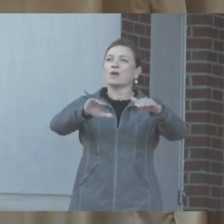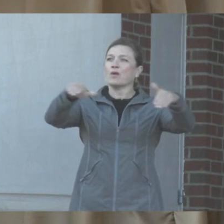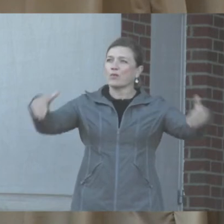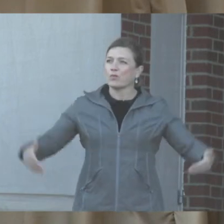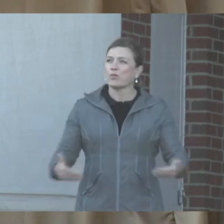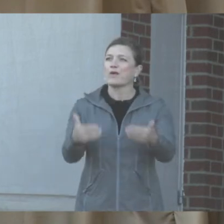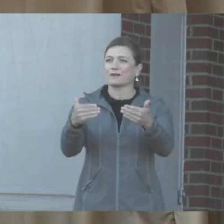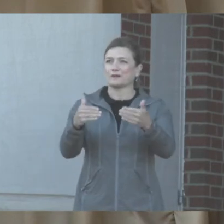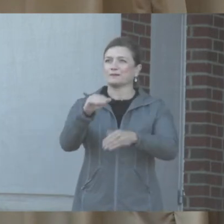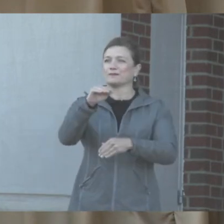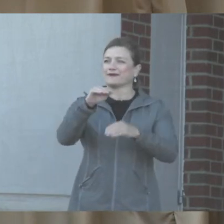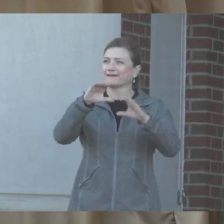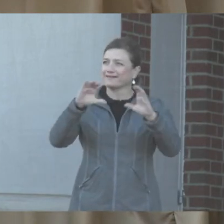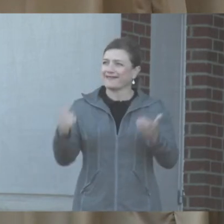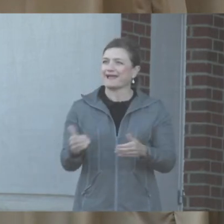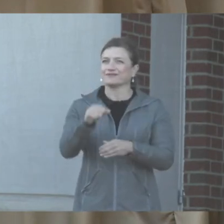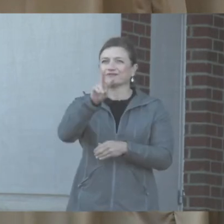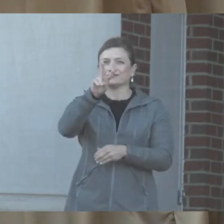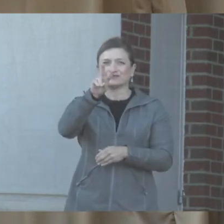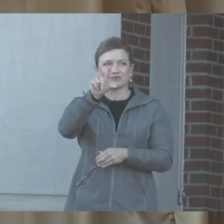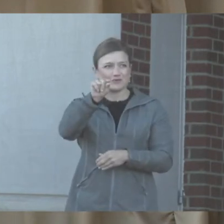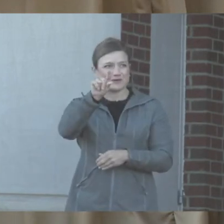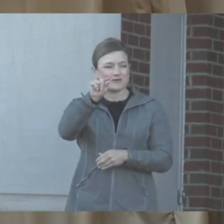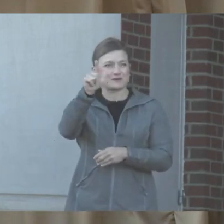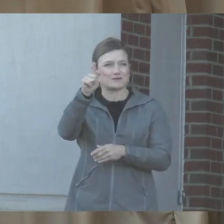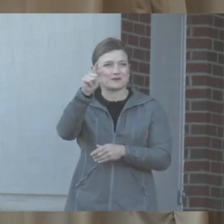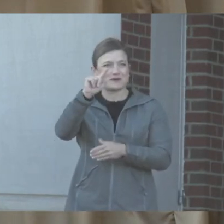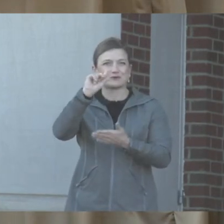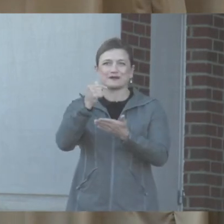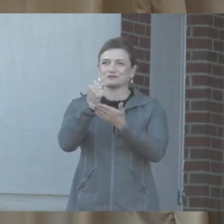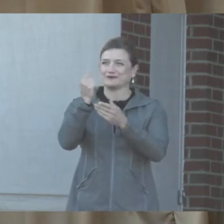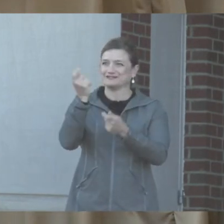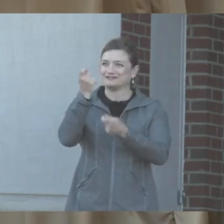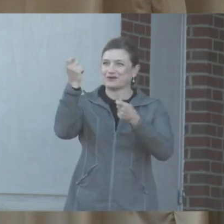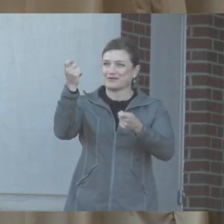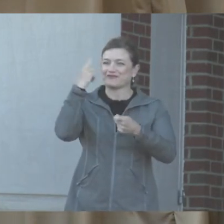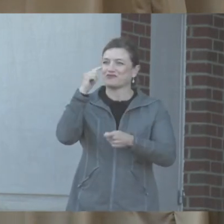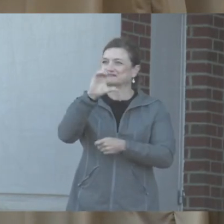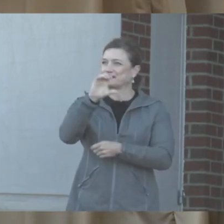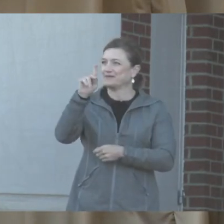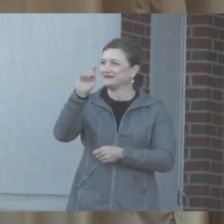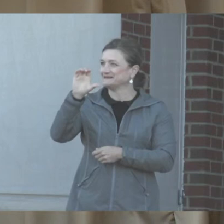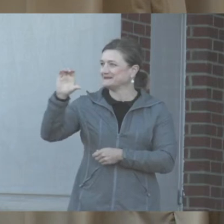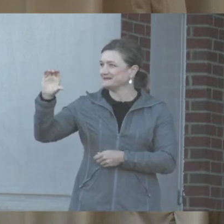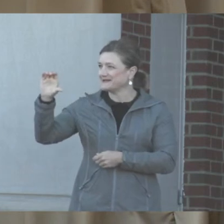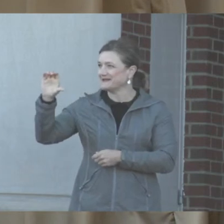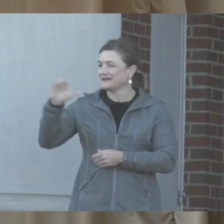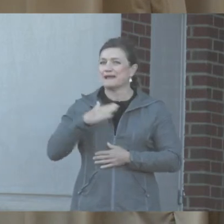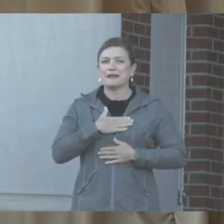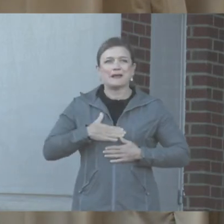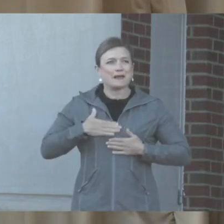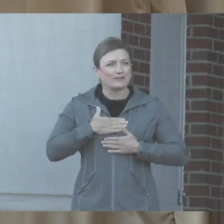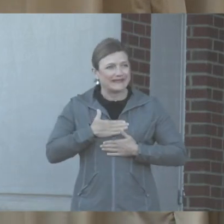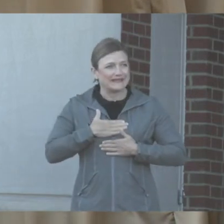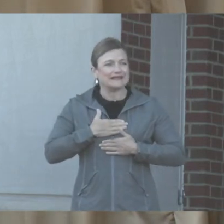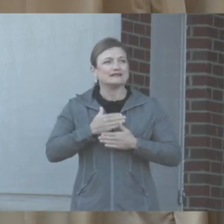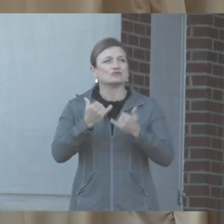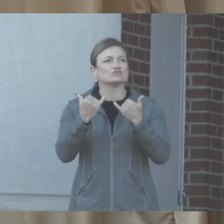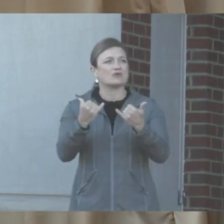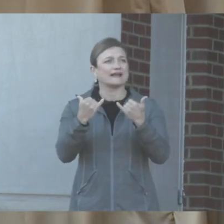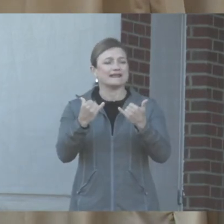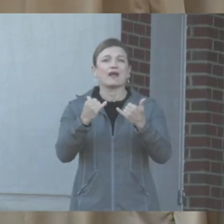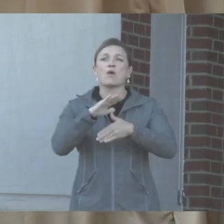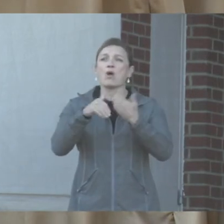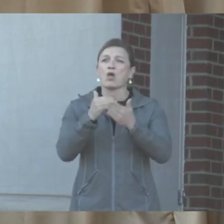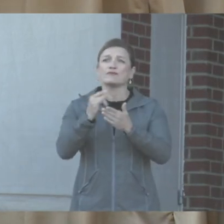Welcome to the 2021 commencement ceremonies for Central Piedmont Community College. If you would, please join me in silencing all your